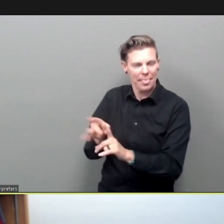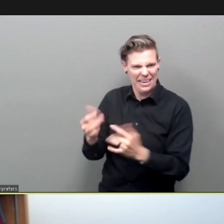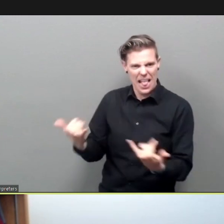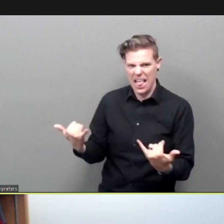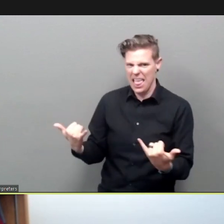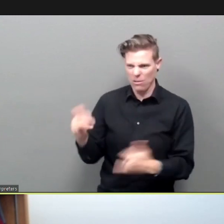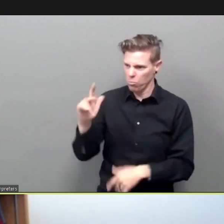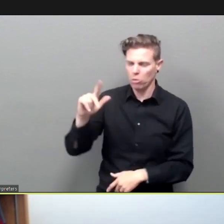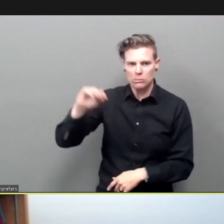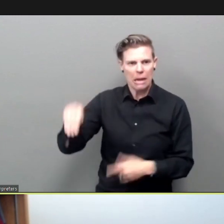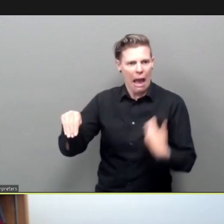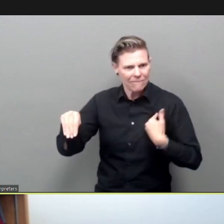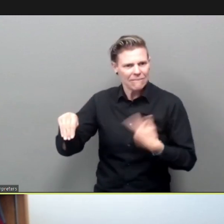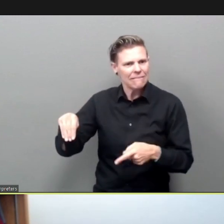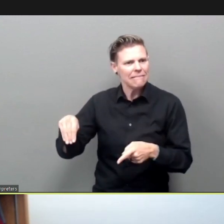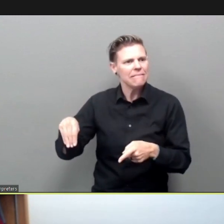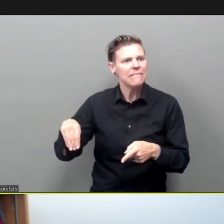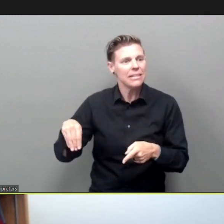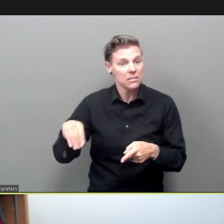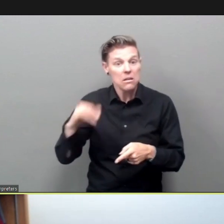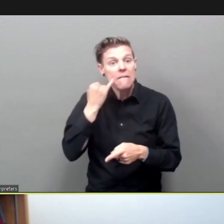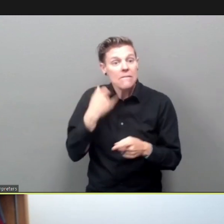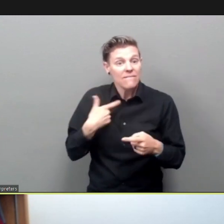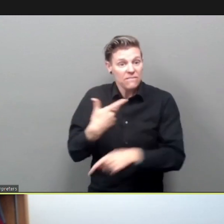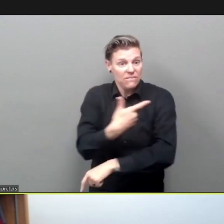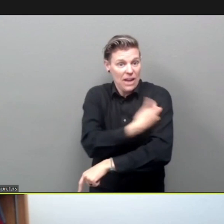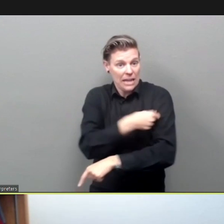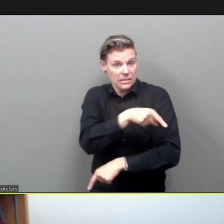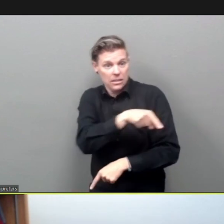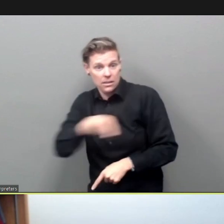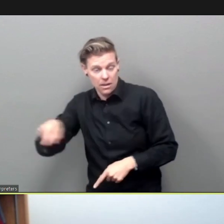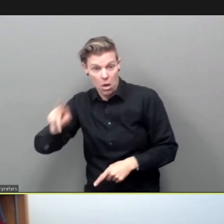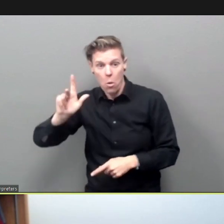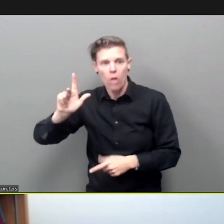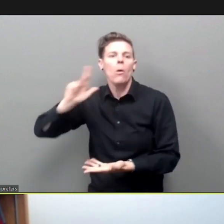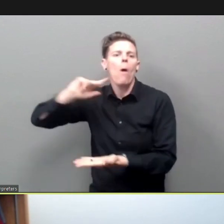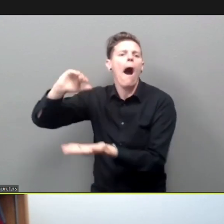of that group will have a big impact.